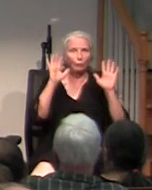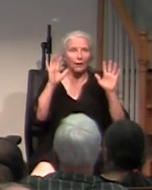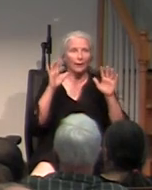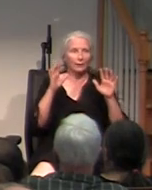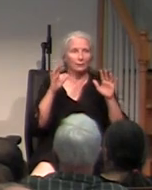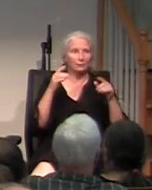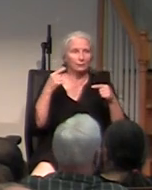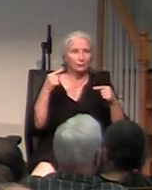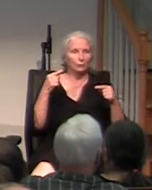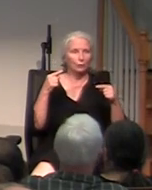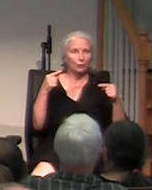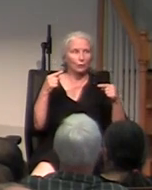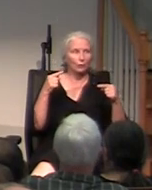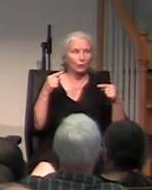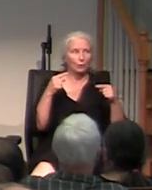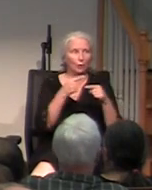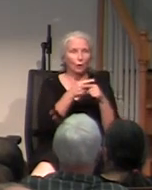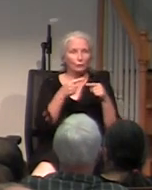things up.